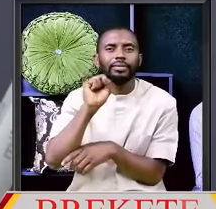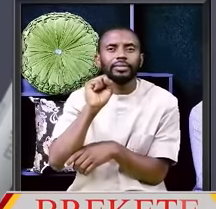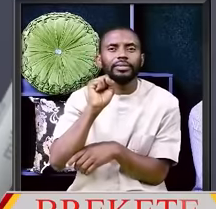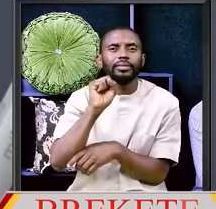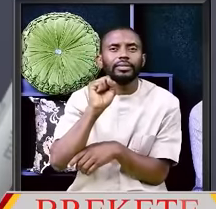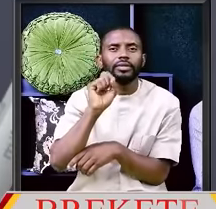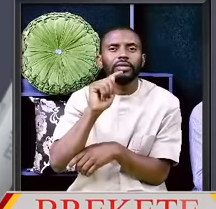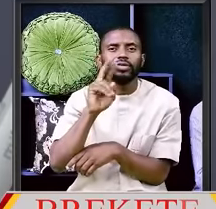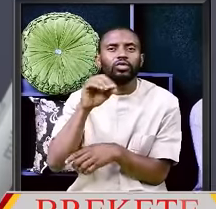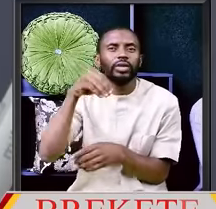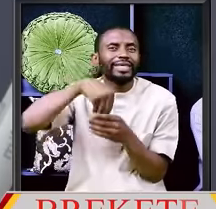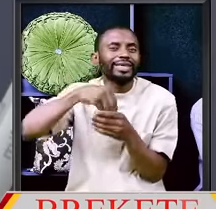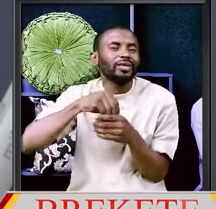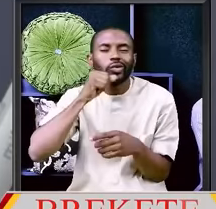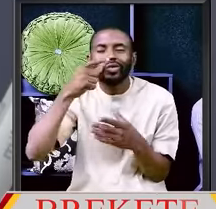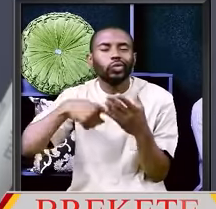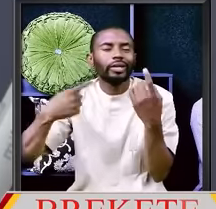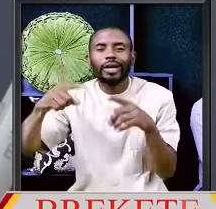one audio